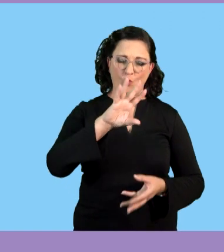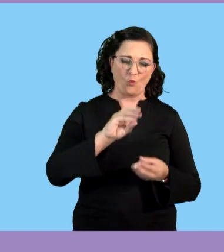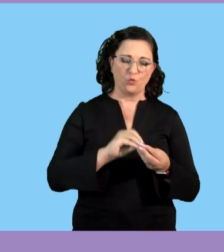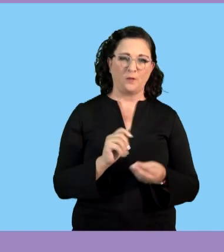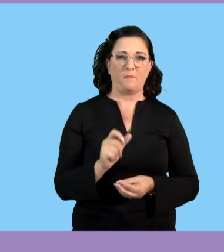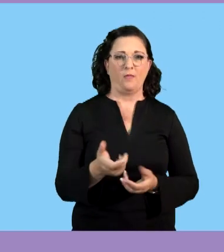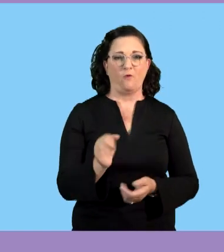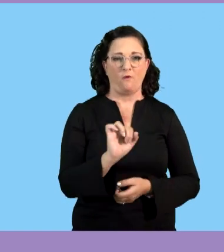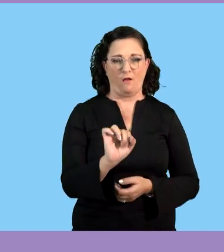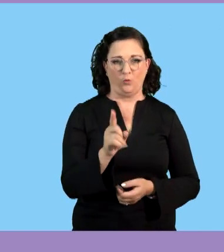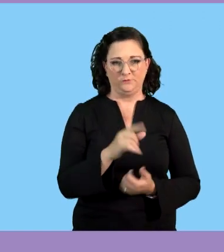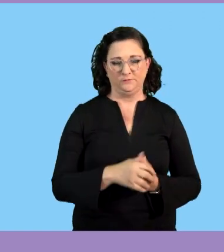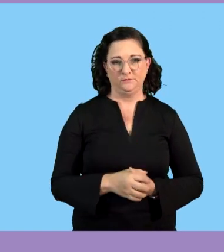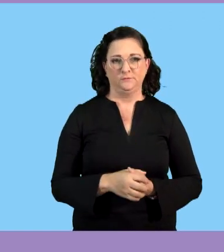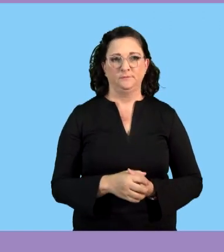the car?